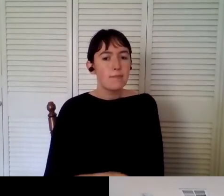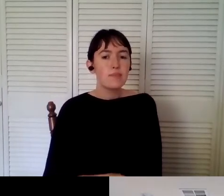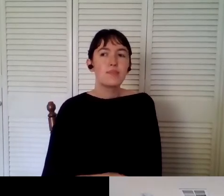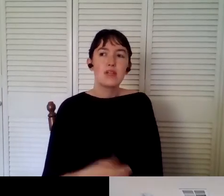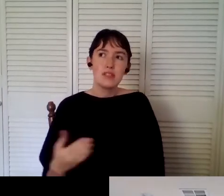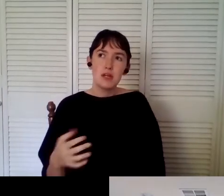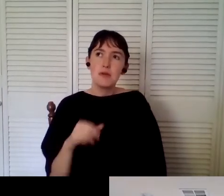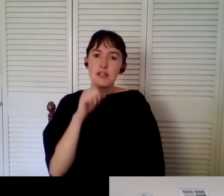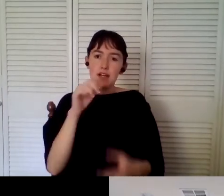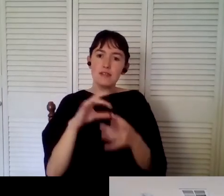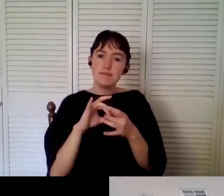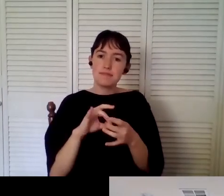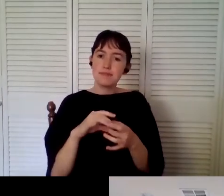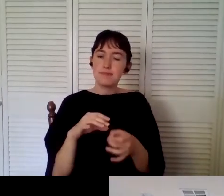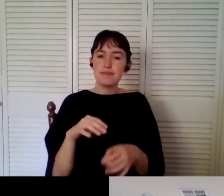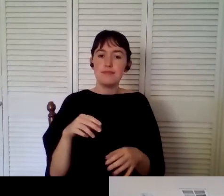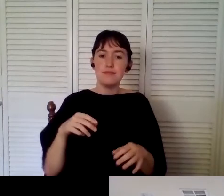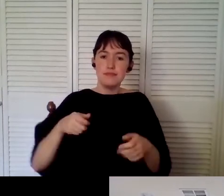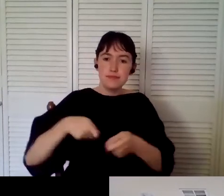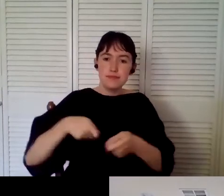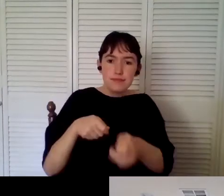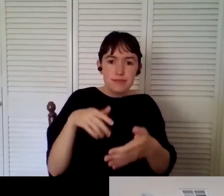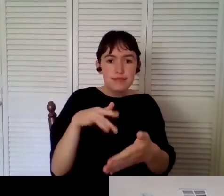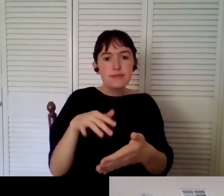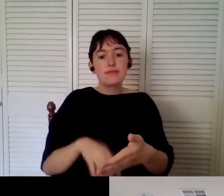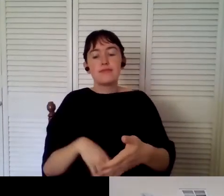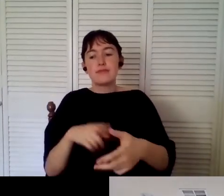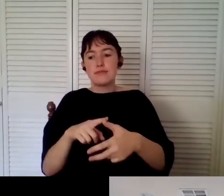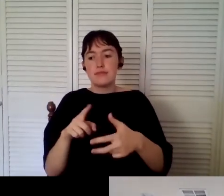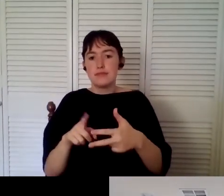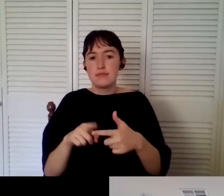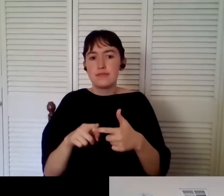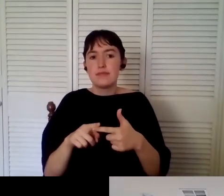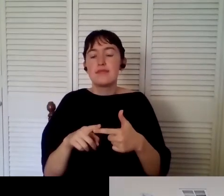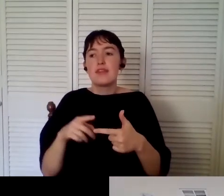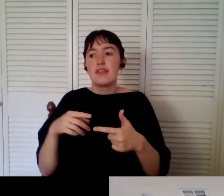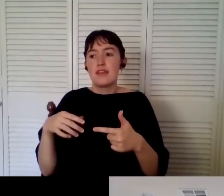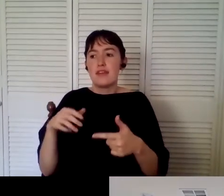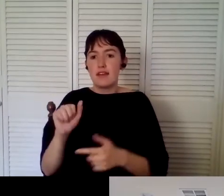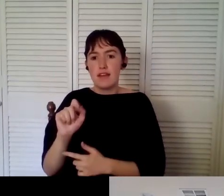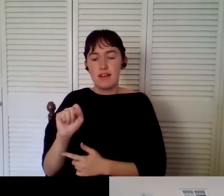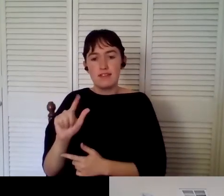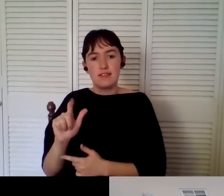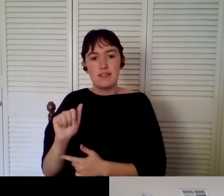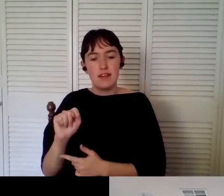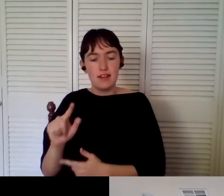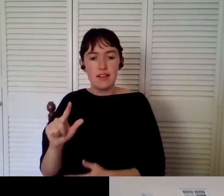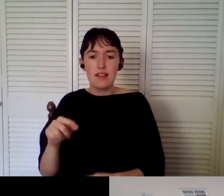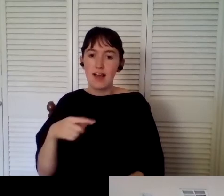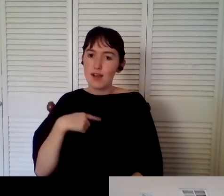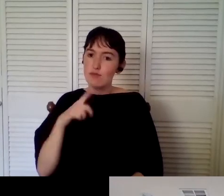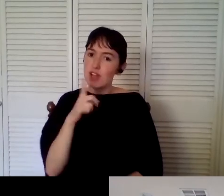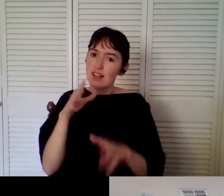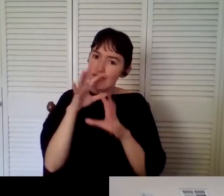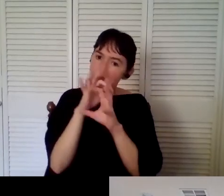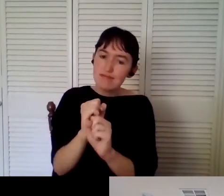archaeology and atlatls, I'm really passionate about music and the history of disco, in particular. And I may or may not work as a